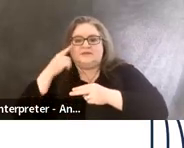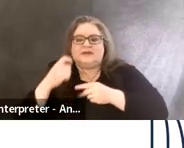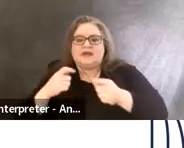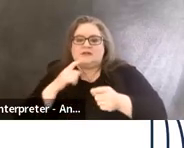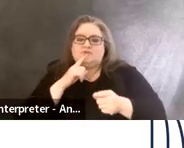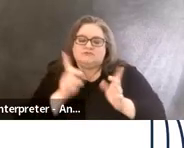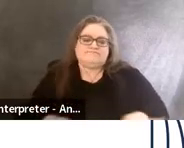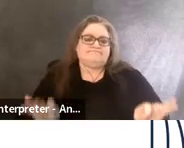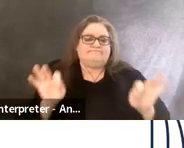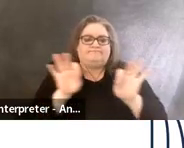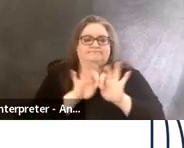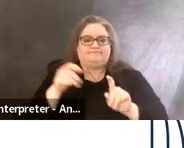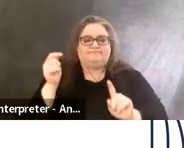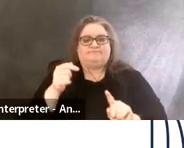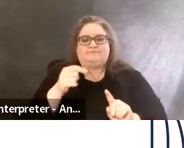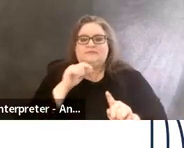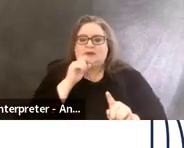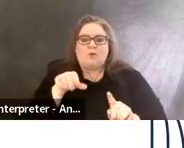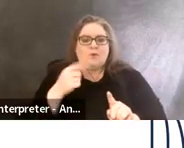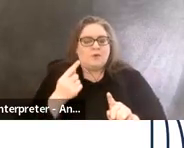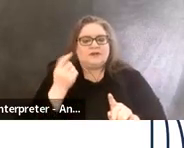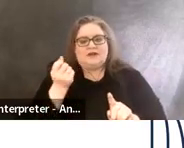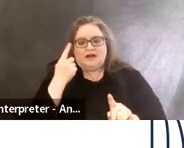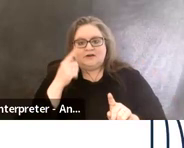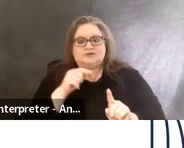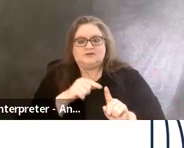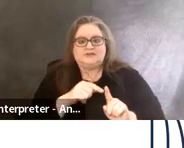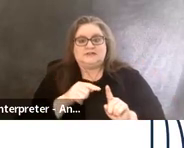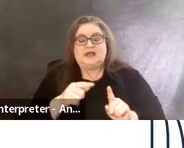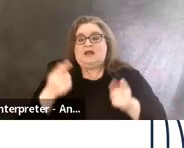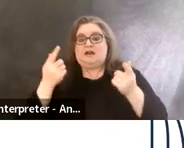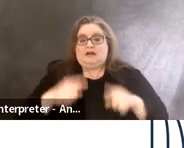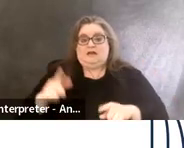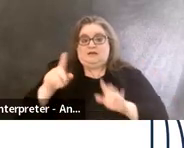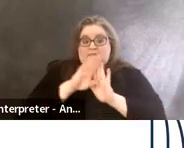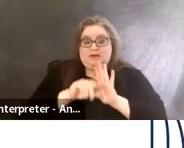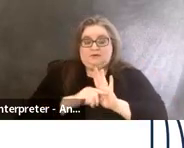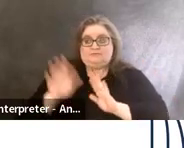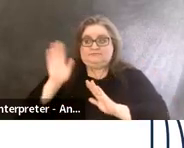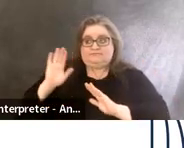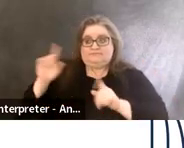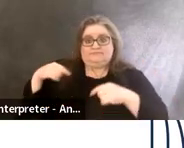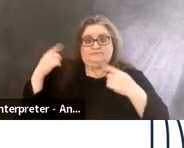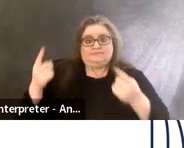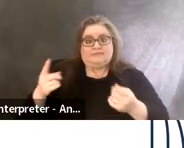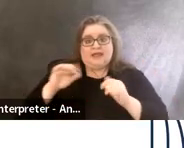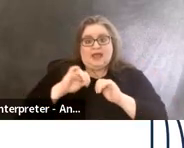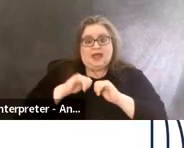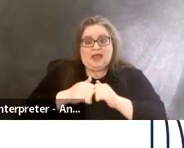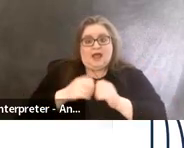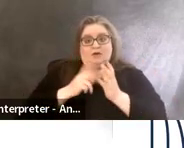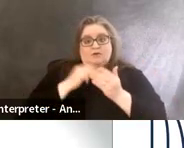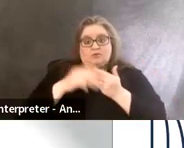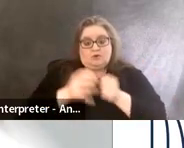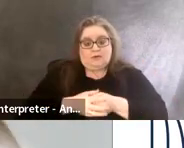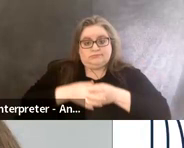so important to not only understand where we were and how the Medicaid program grew over